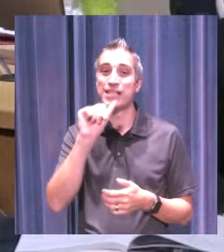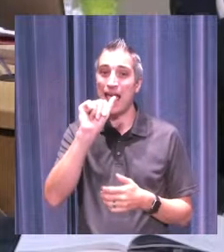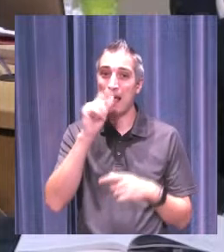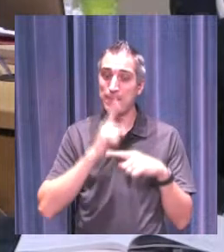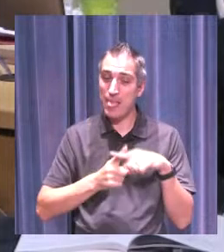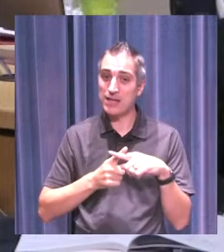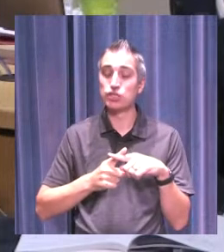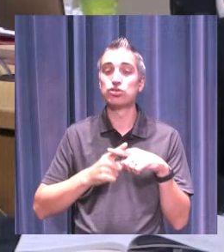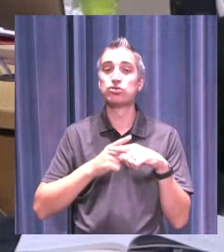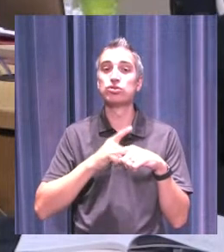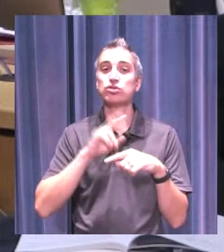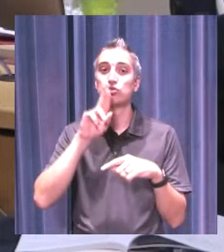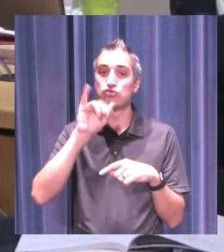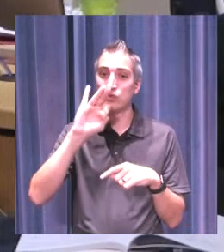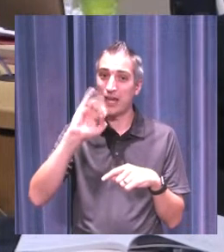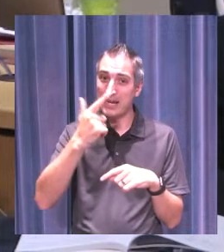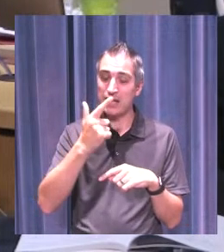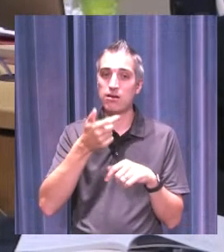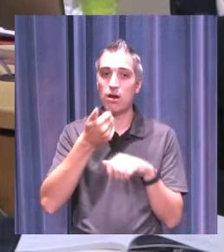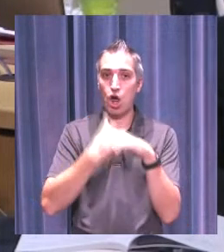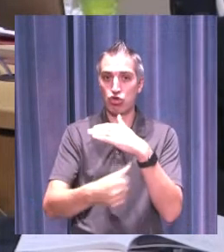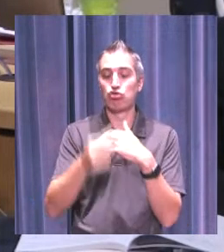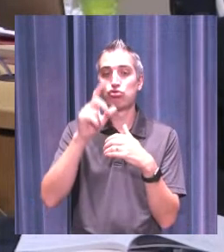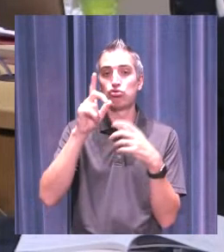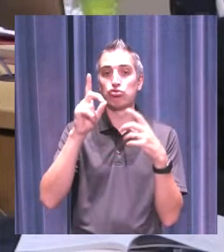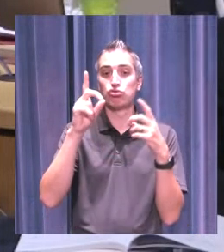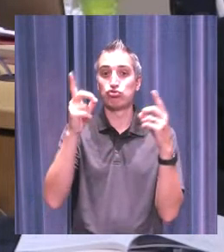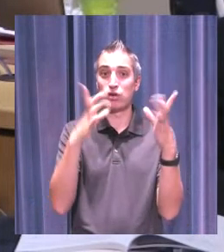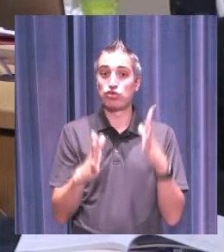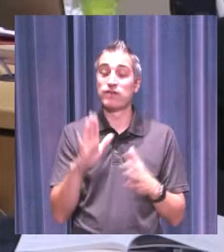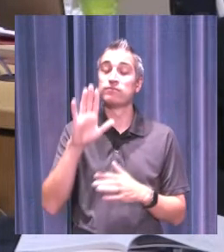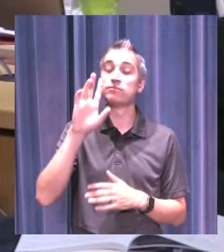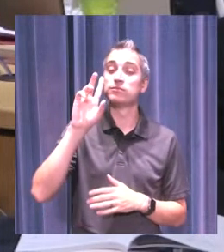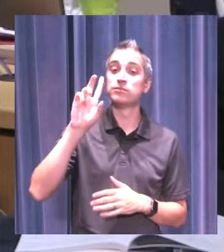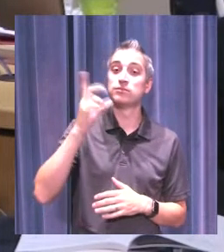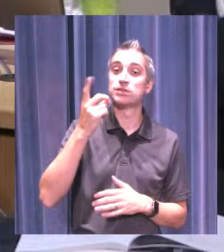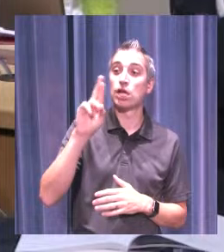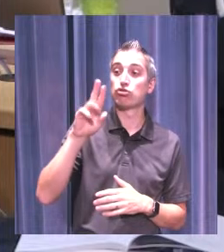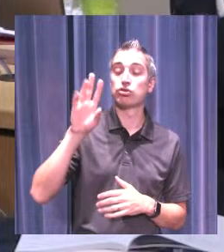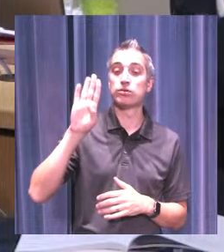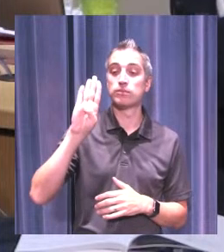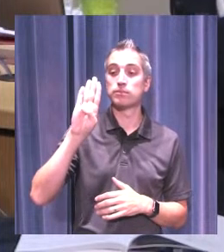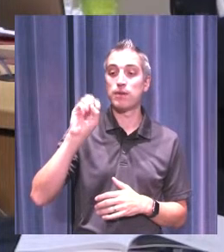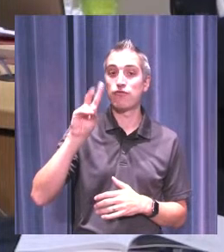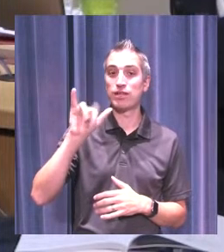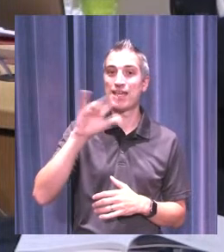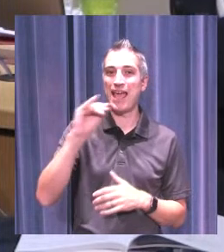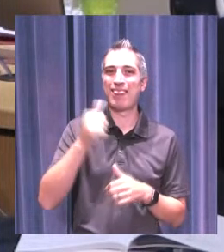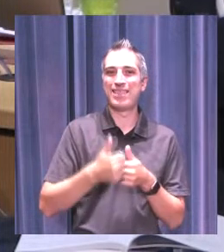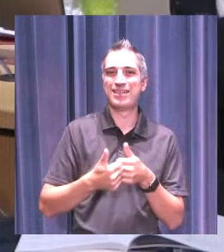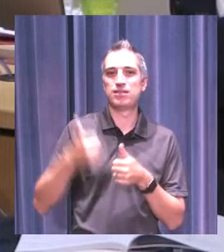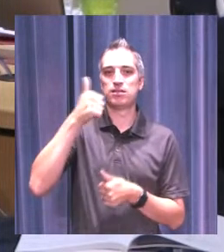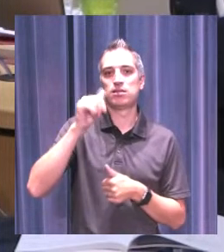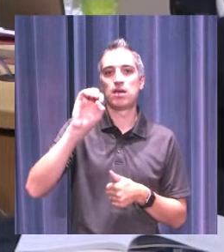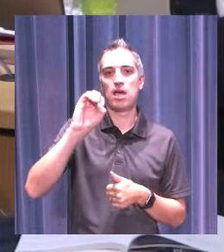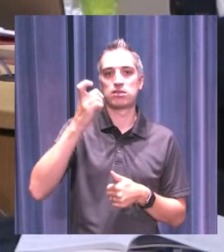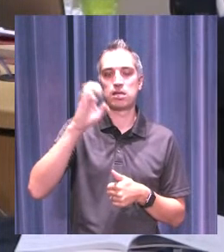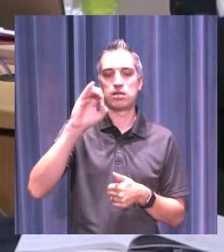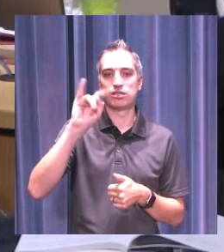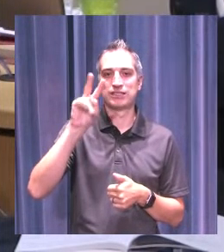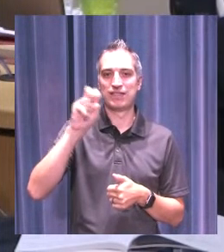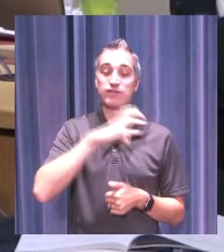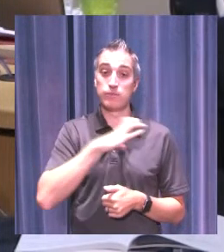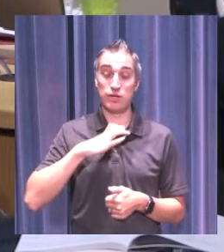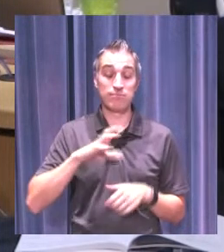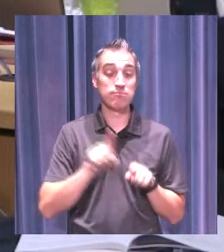rating consecutively under the leadership of Dr. Beverly and the Qualified Executive Committee. As a business professional,